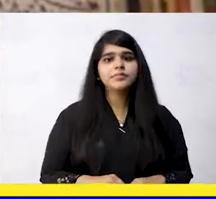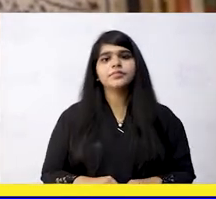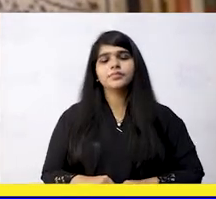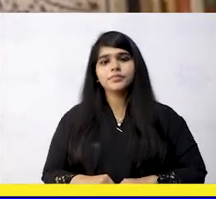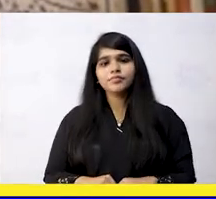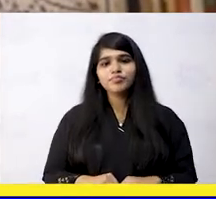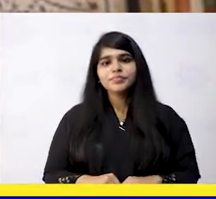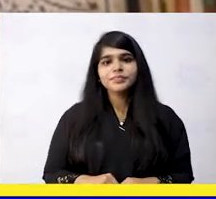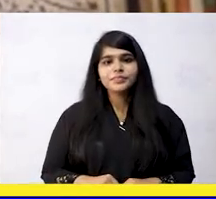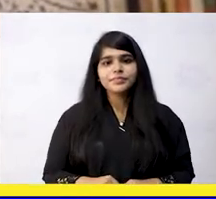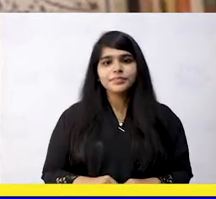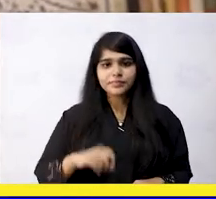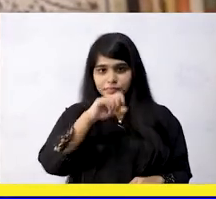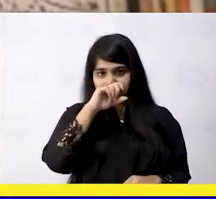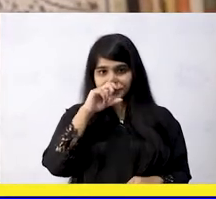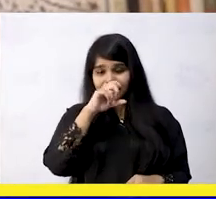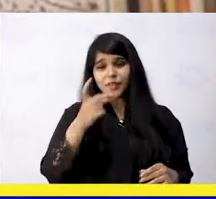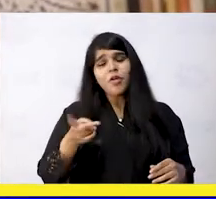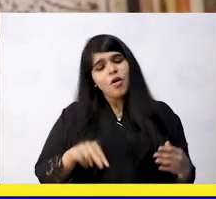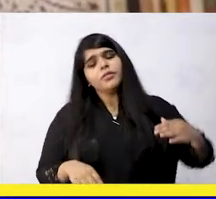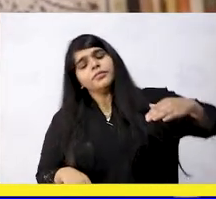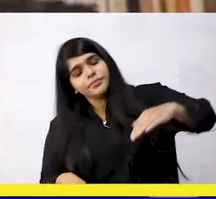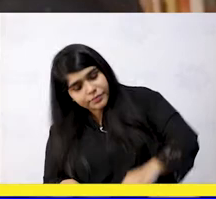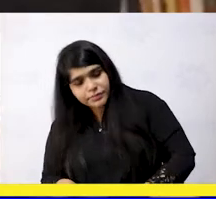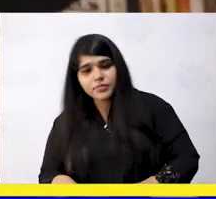and then another step.